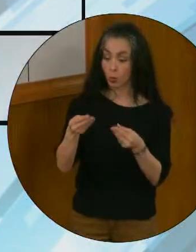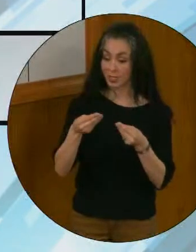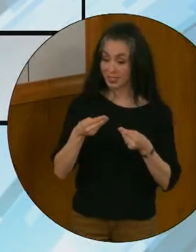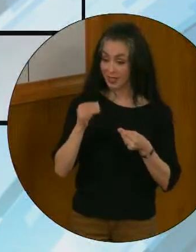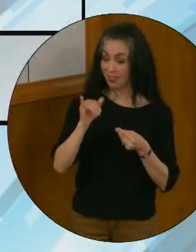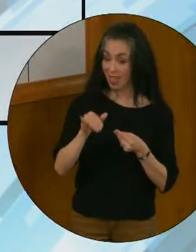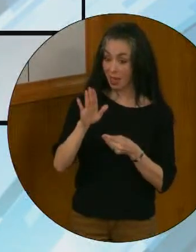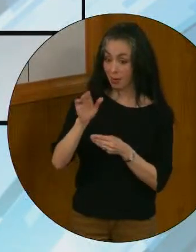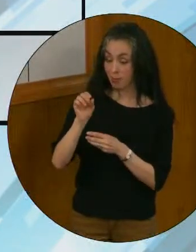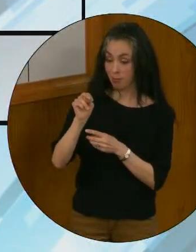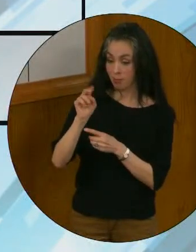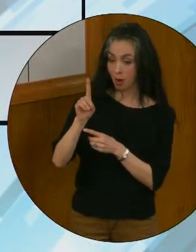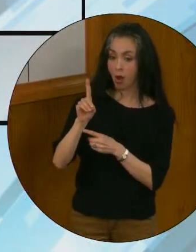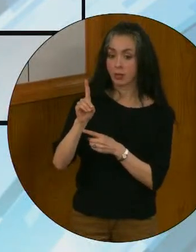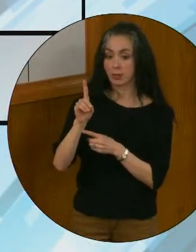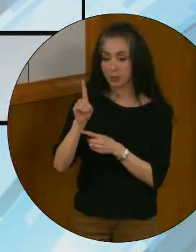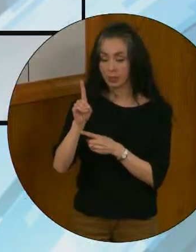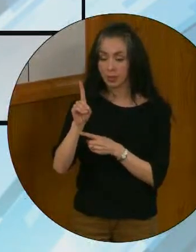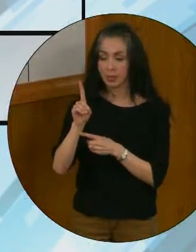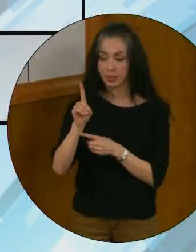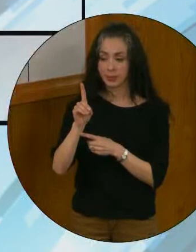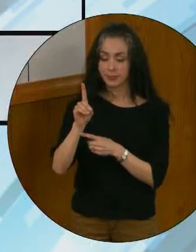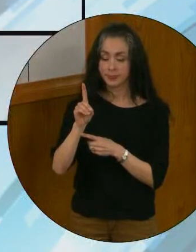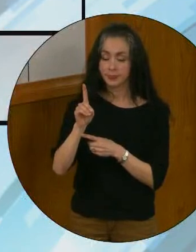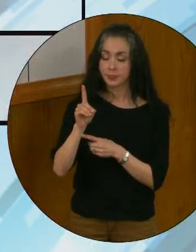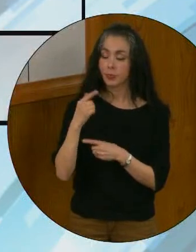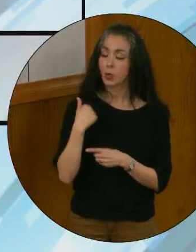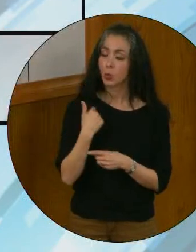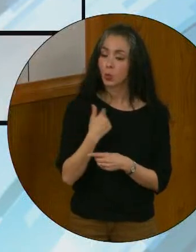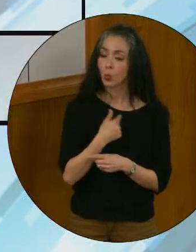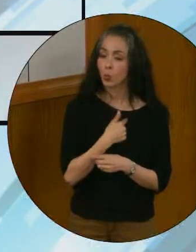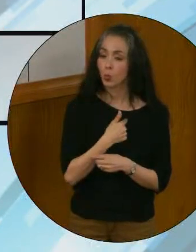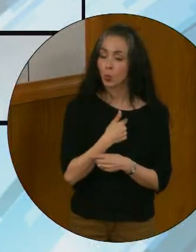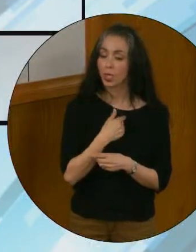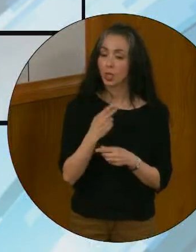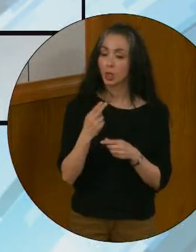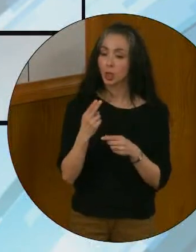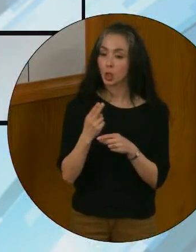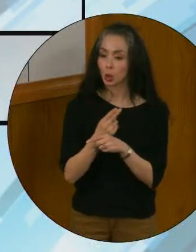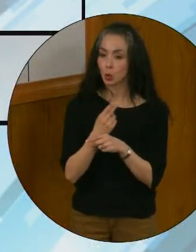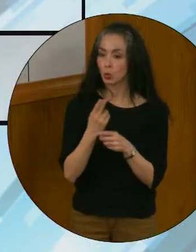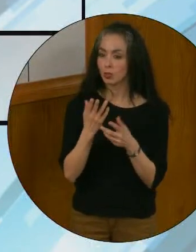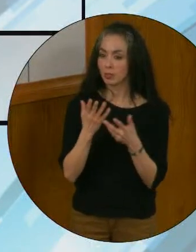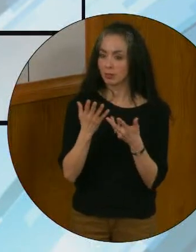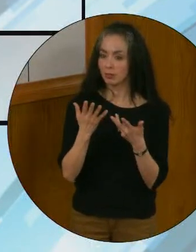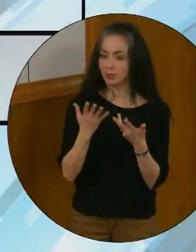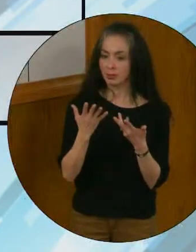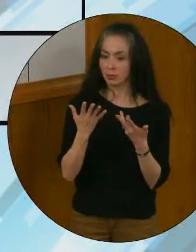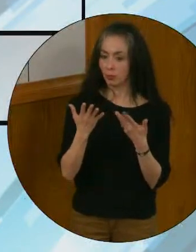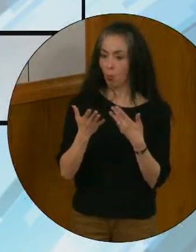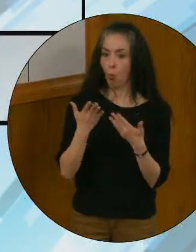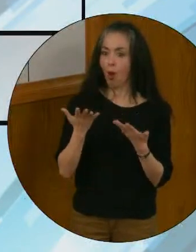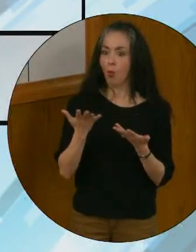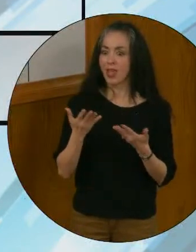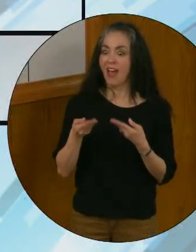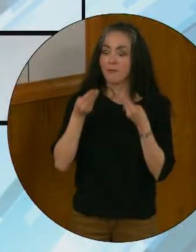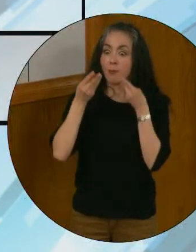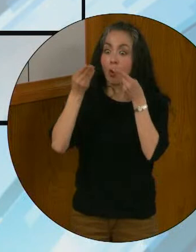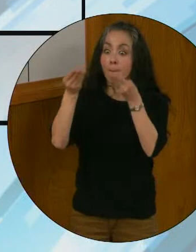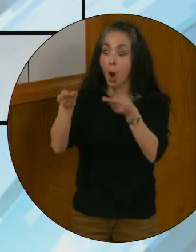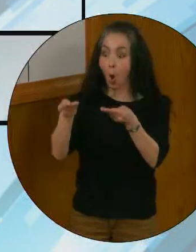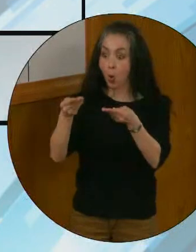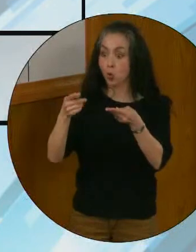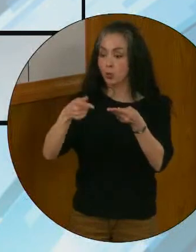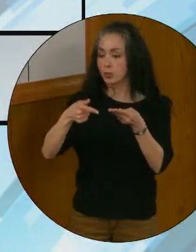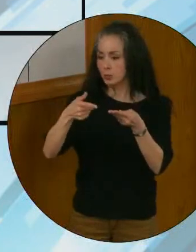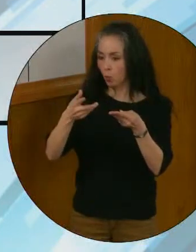that bond, and we use what we have proposed. We do make